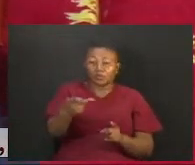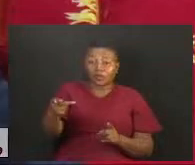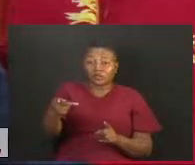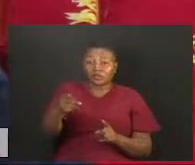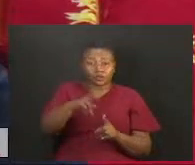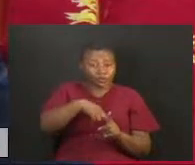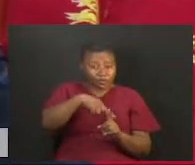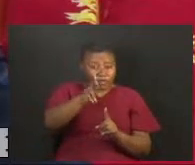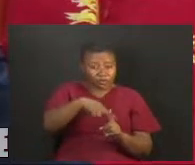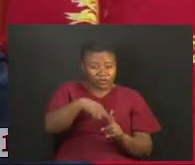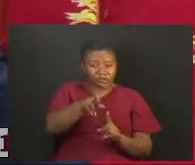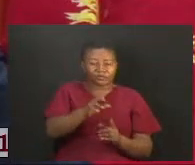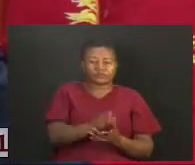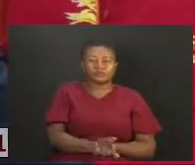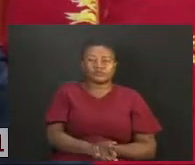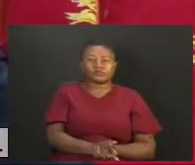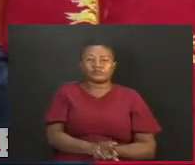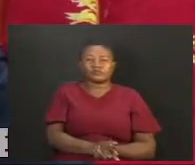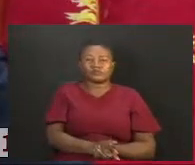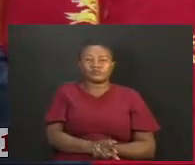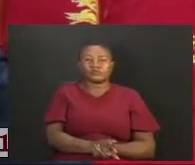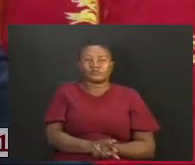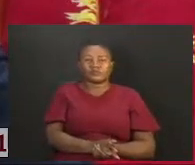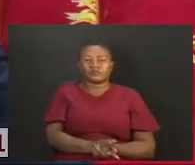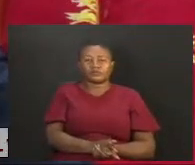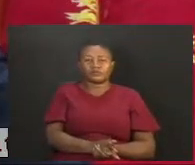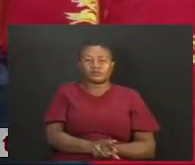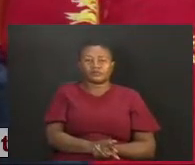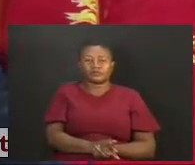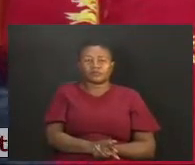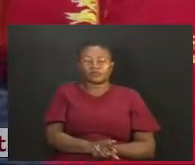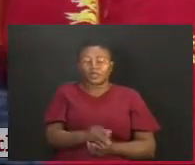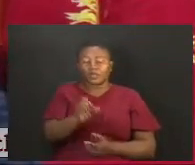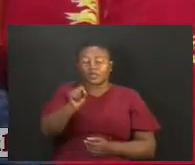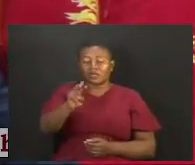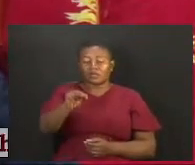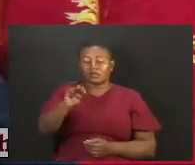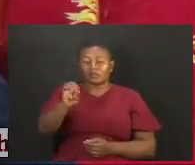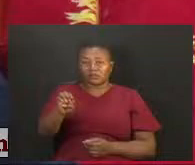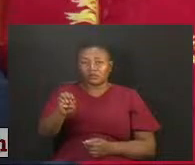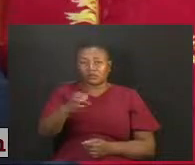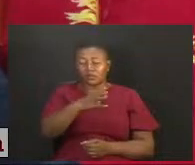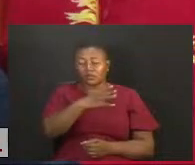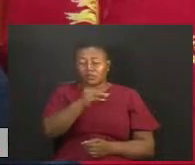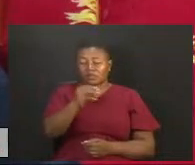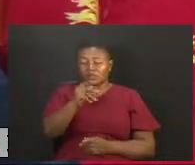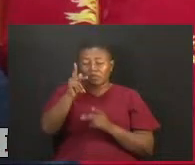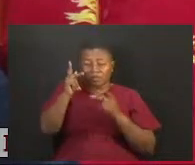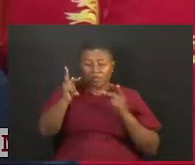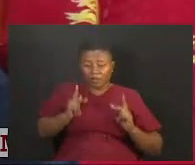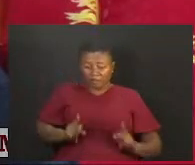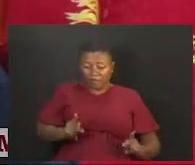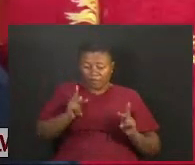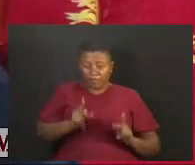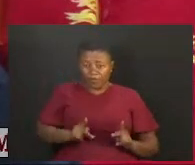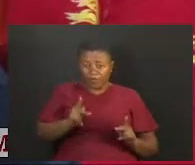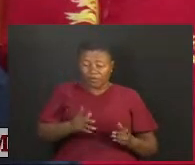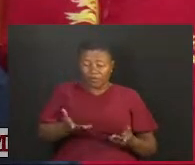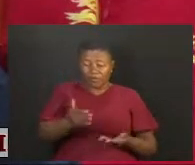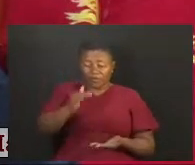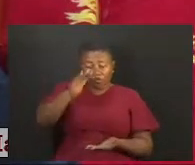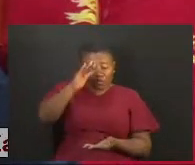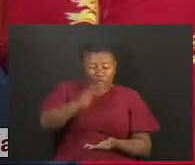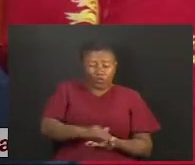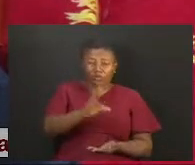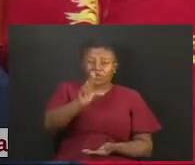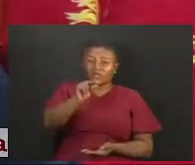Speaker, the current compliance rate for SMEs and personal income tax is below 30%, which is